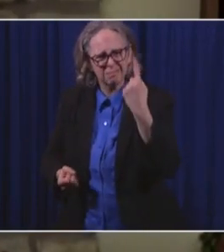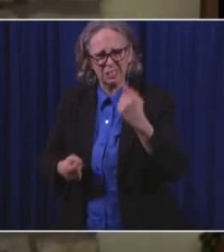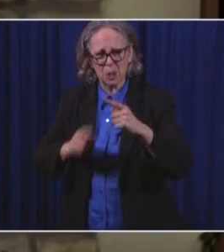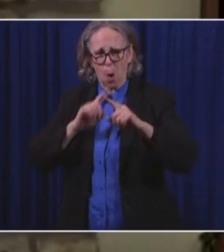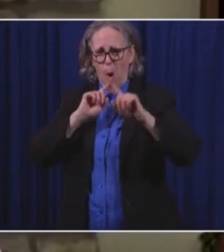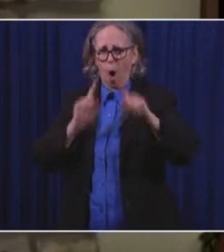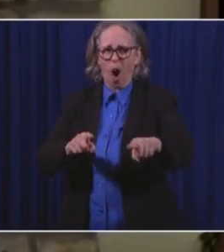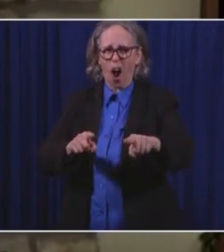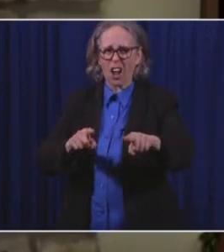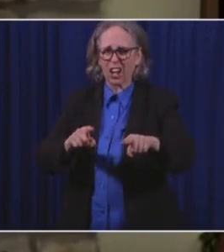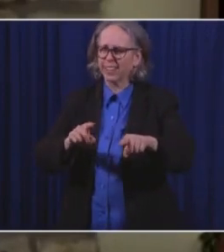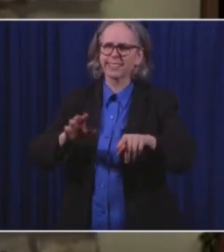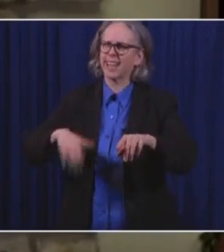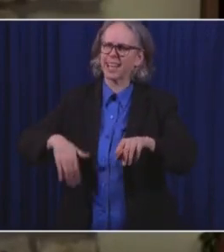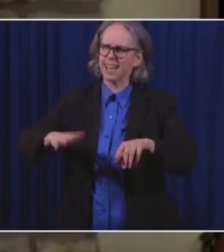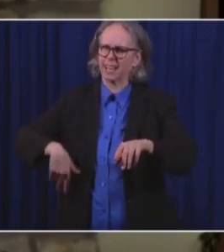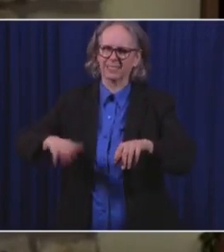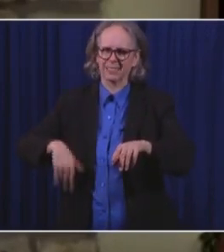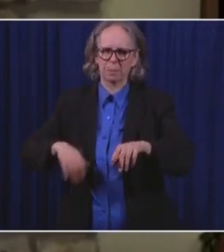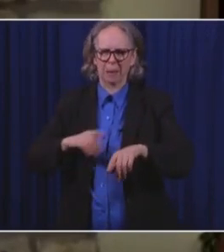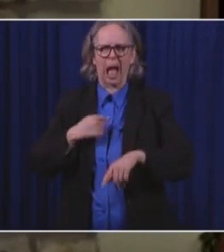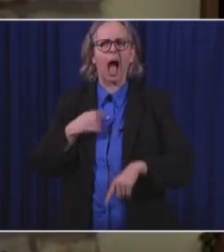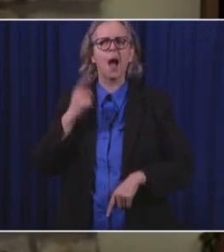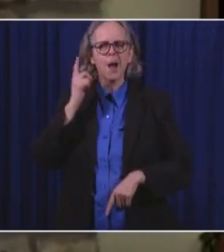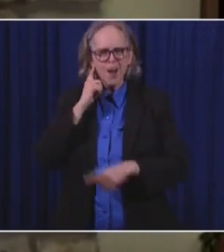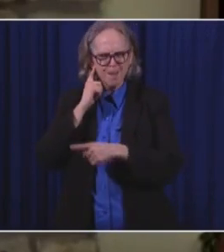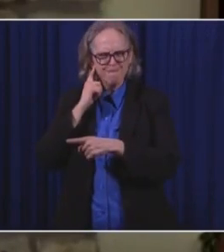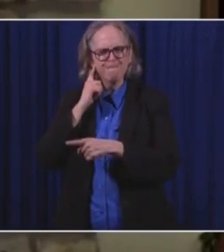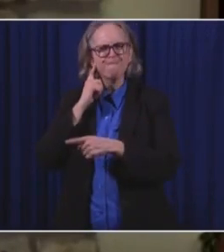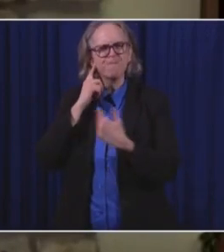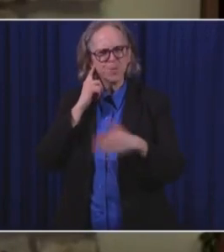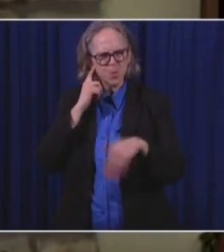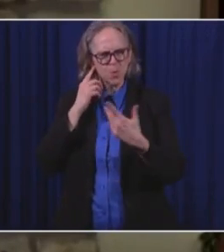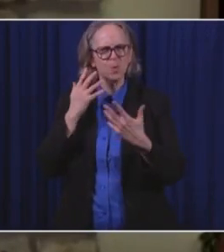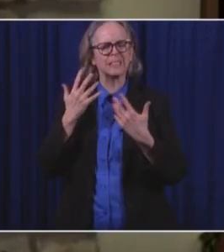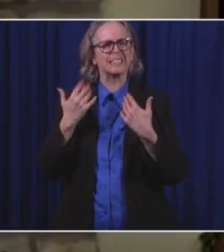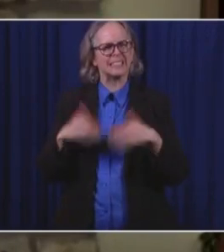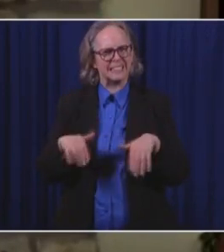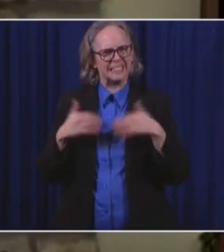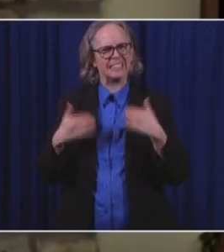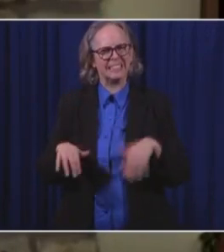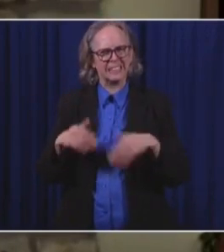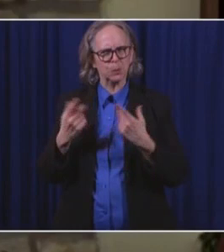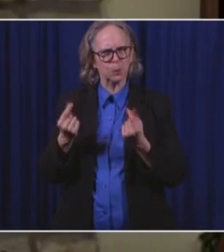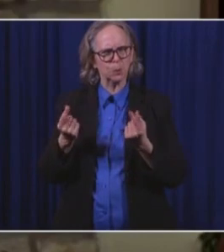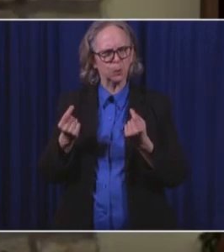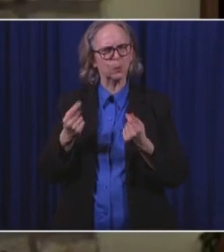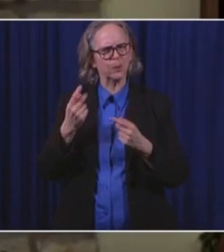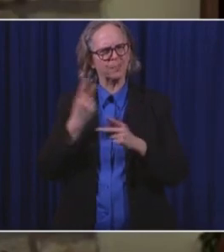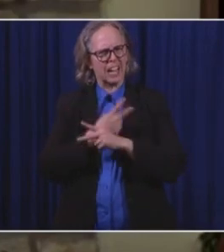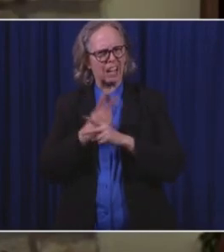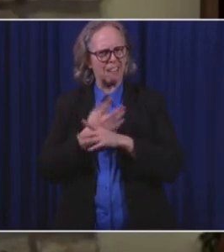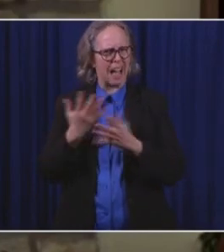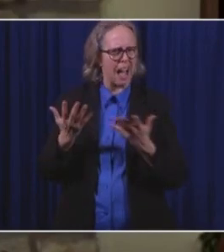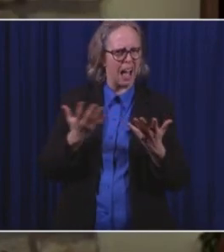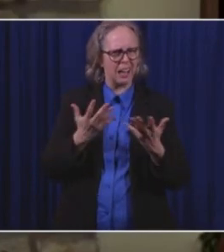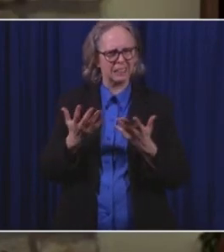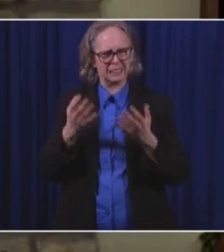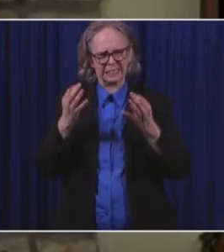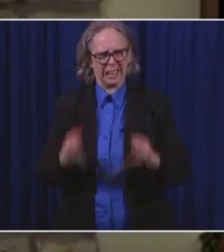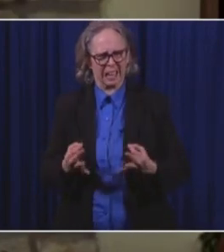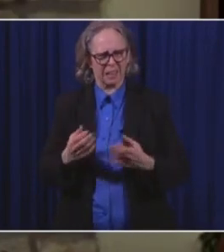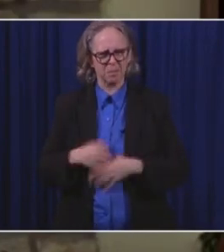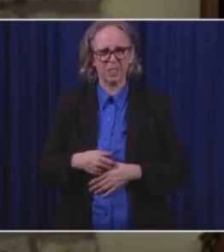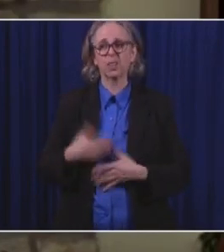both sides on that. And, the thing that I would say is we have asked the schools, be very careful.